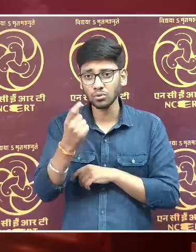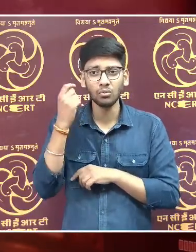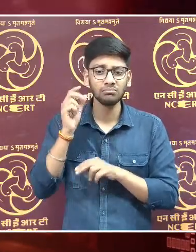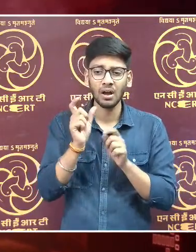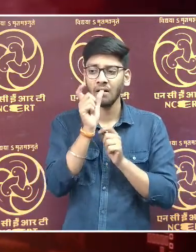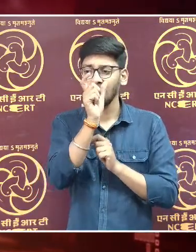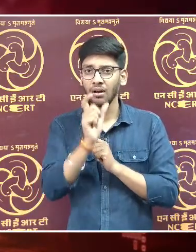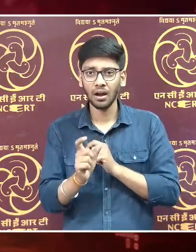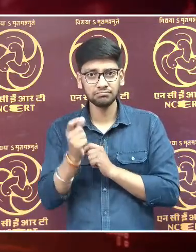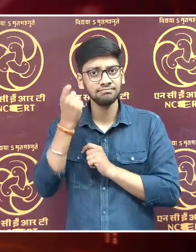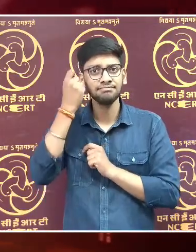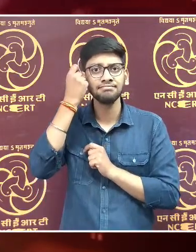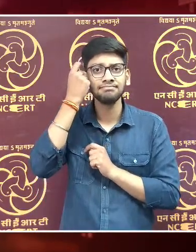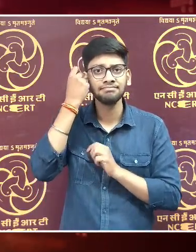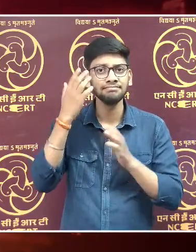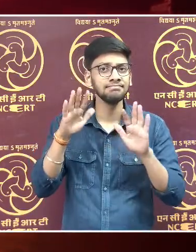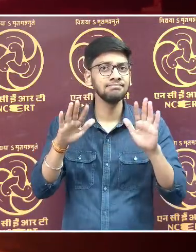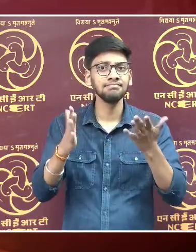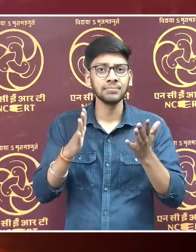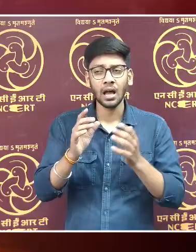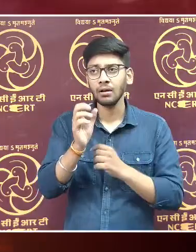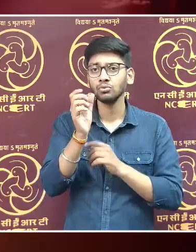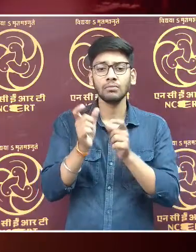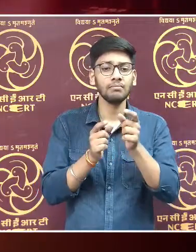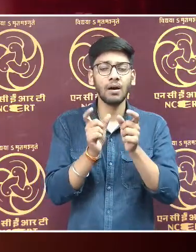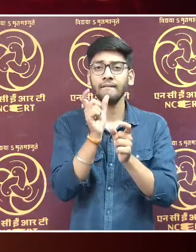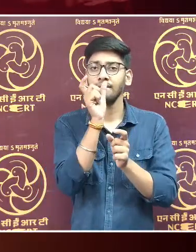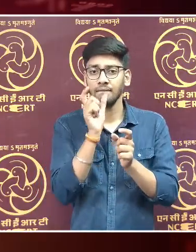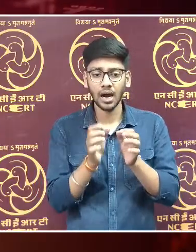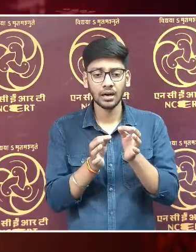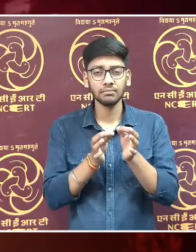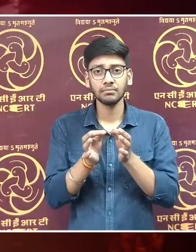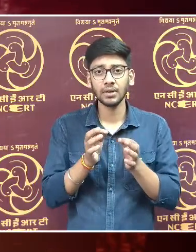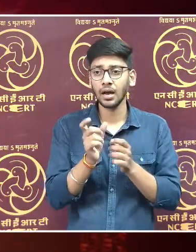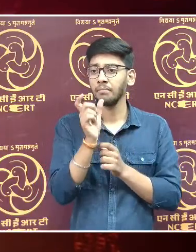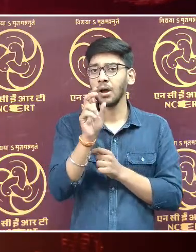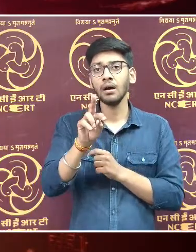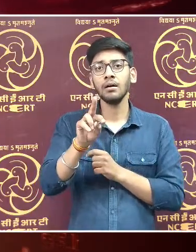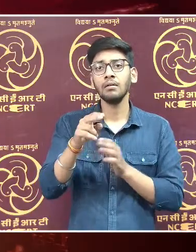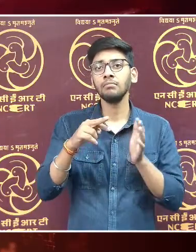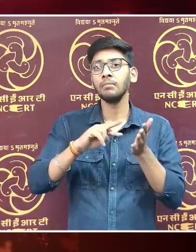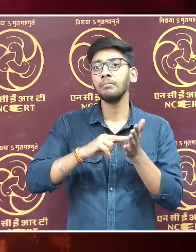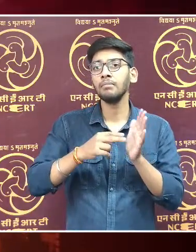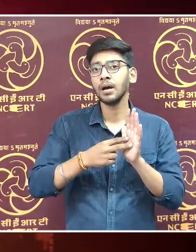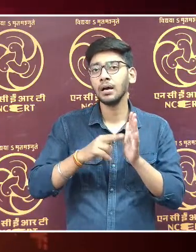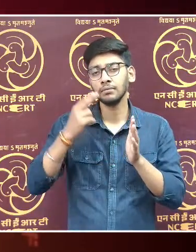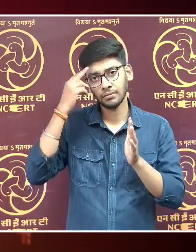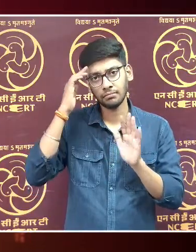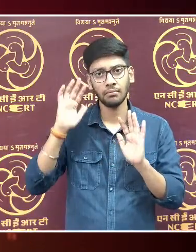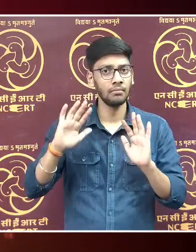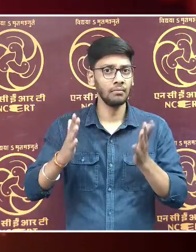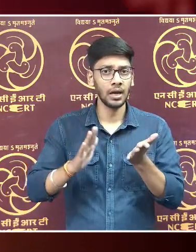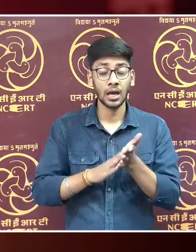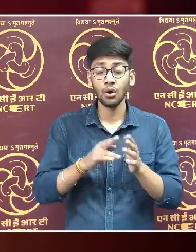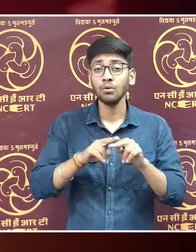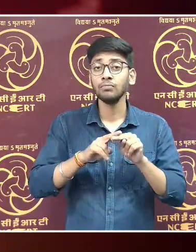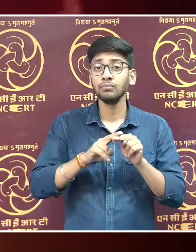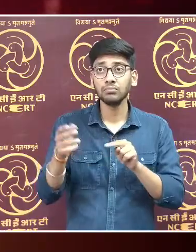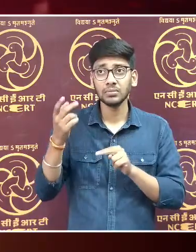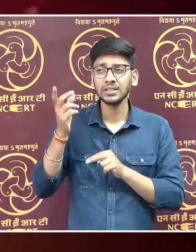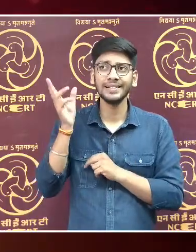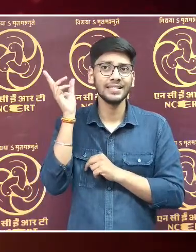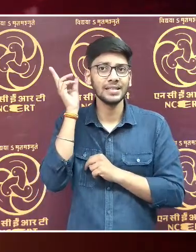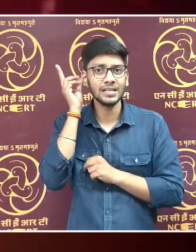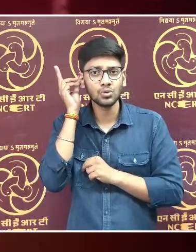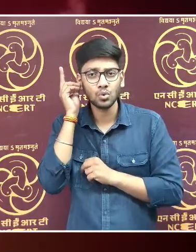therapy, speech and language therapy or the listening therapy, what we provide, we make the child to understand what the sound the